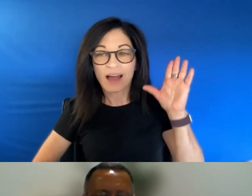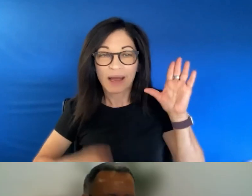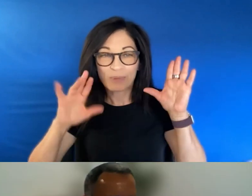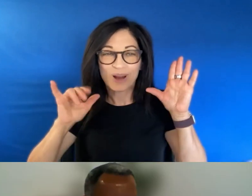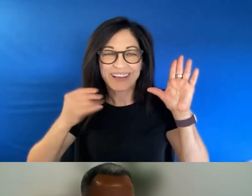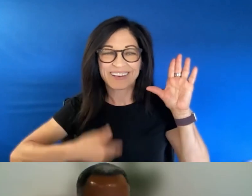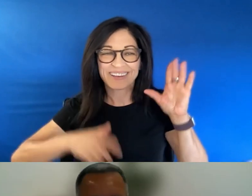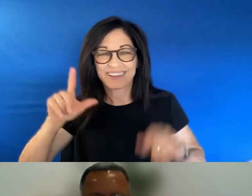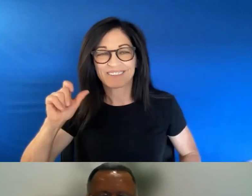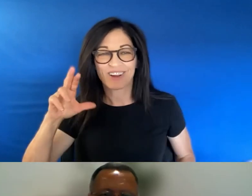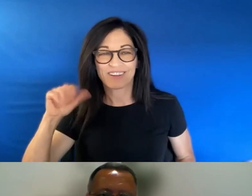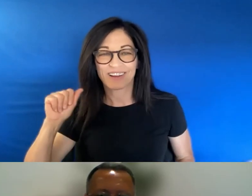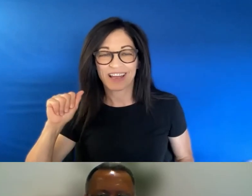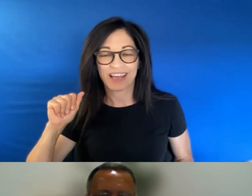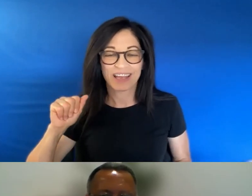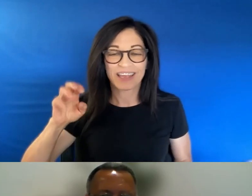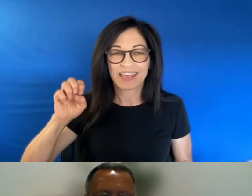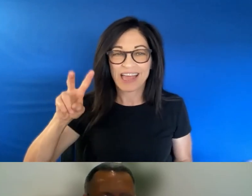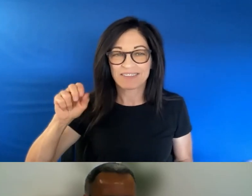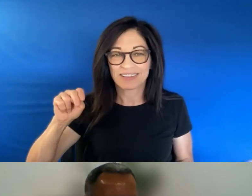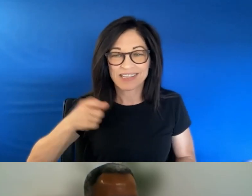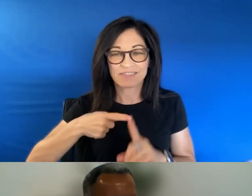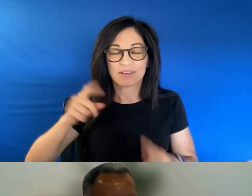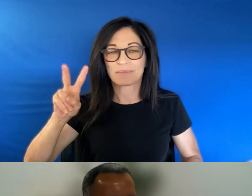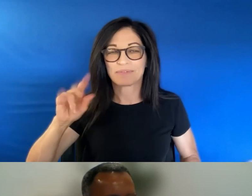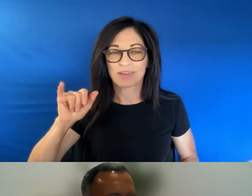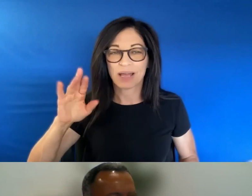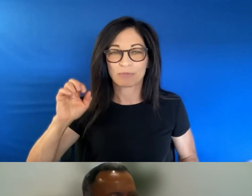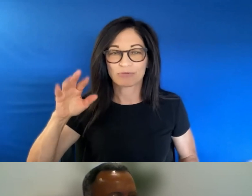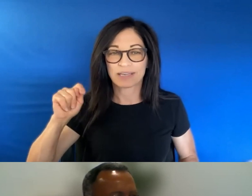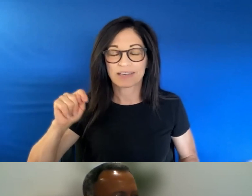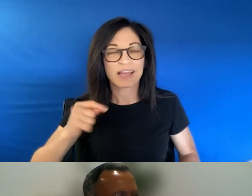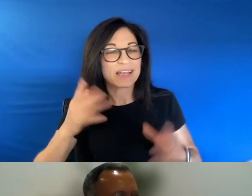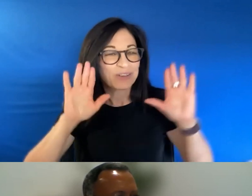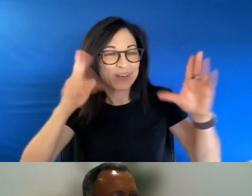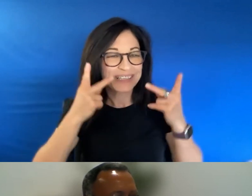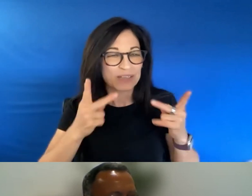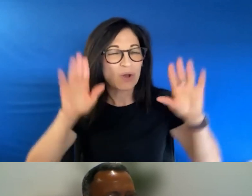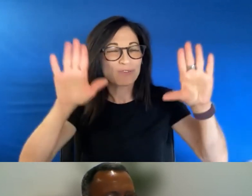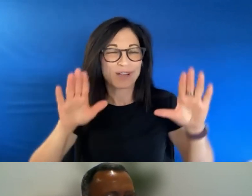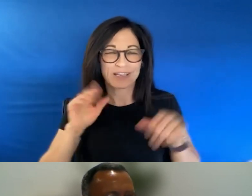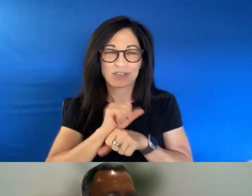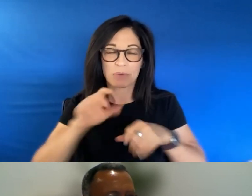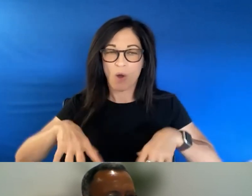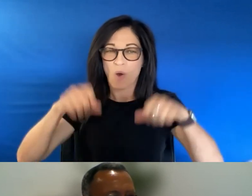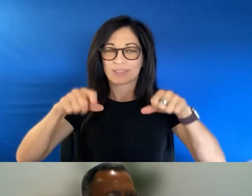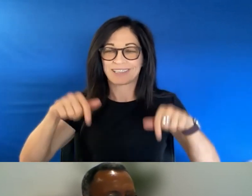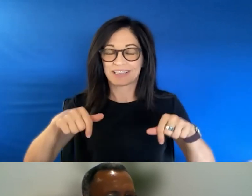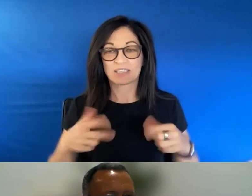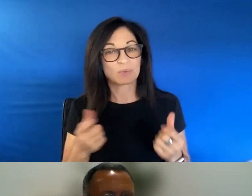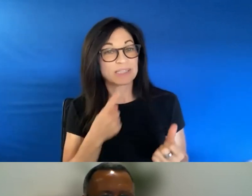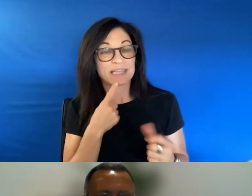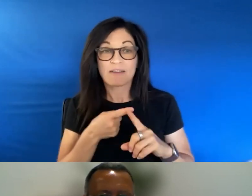Evans from Vibrant. Hi, good to see you. Great job hosting as always. And I just wanted to say on behalf of